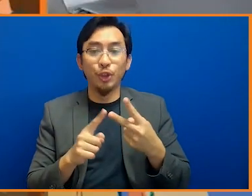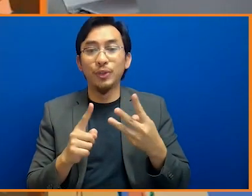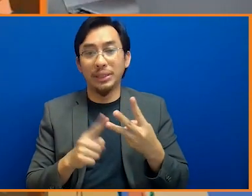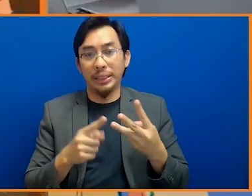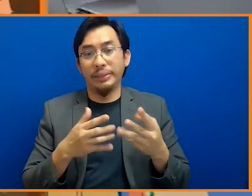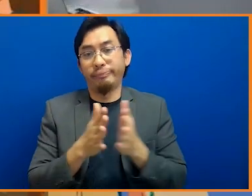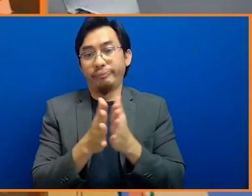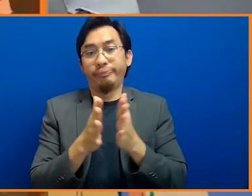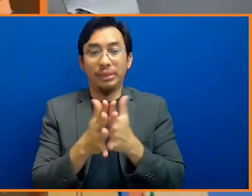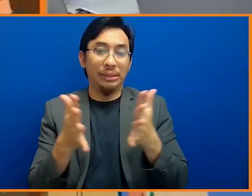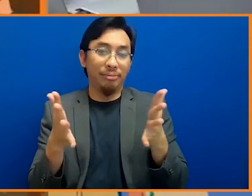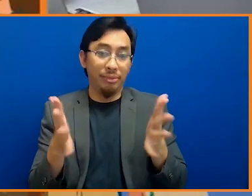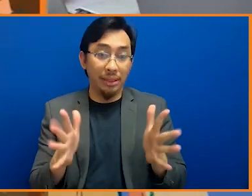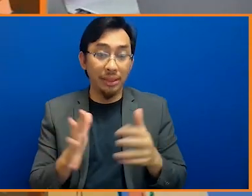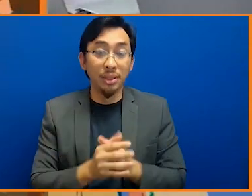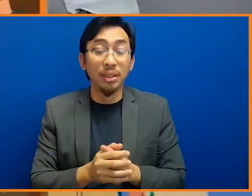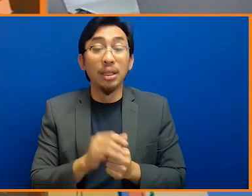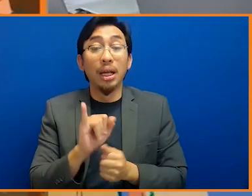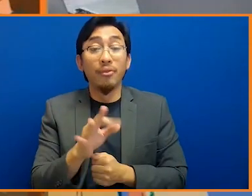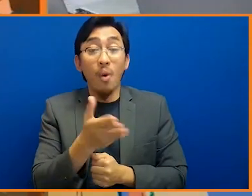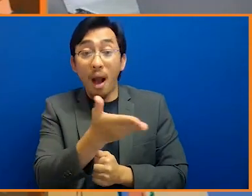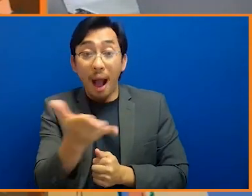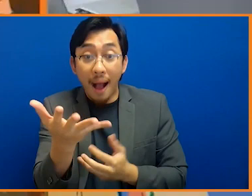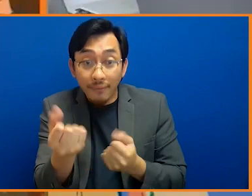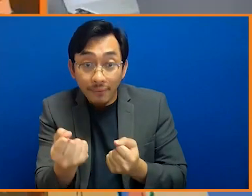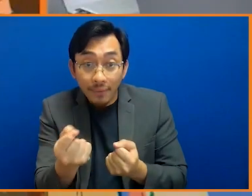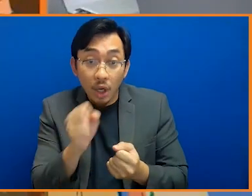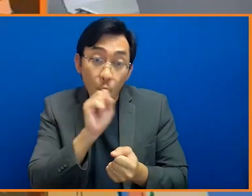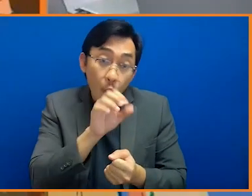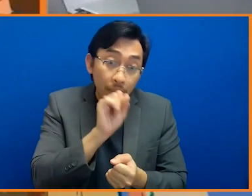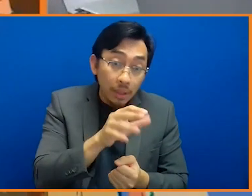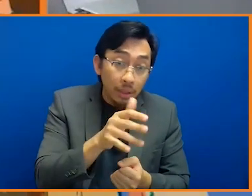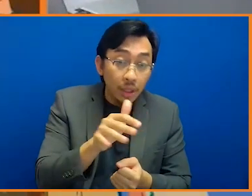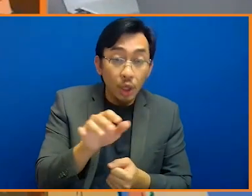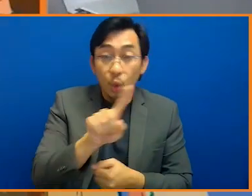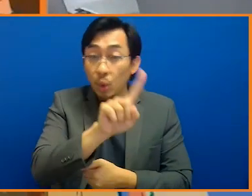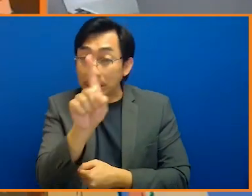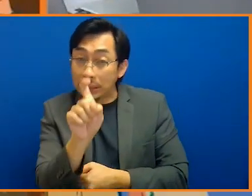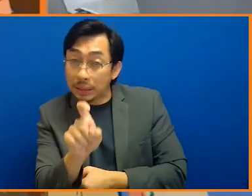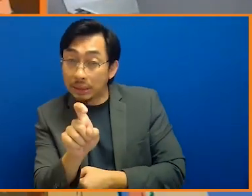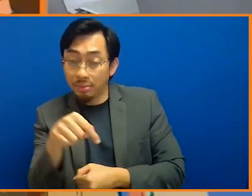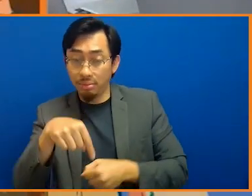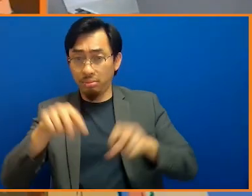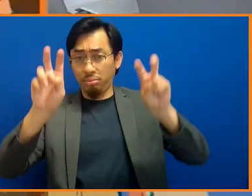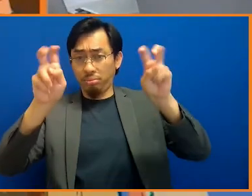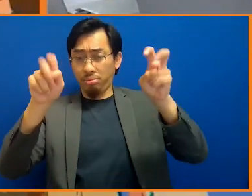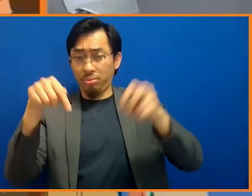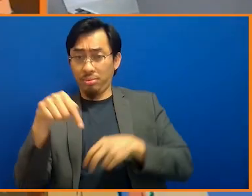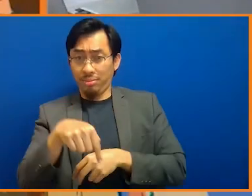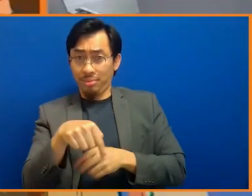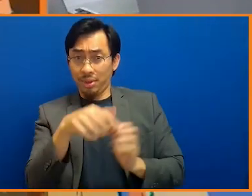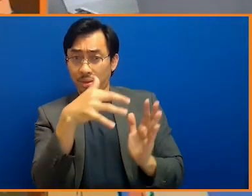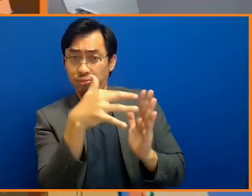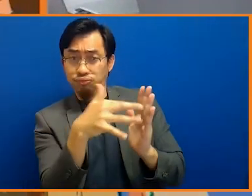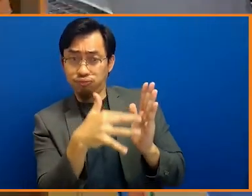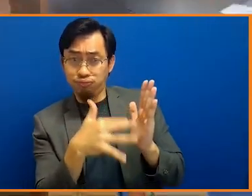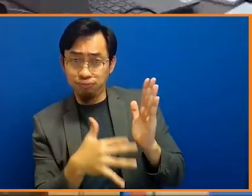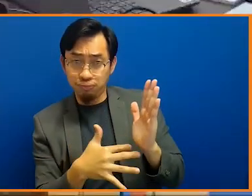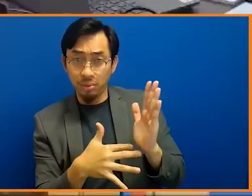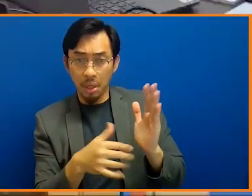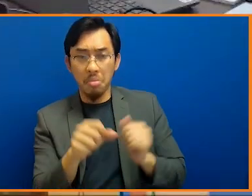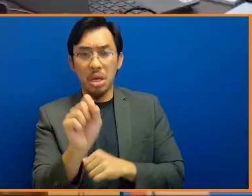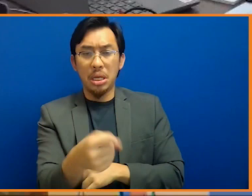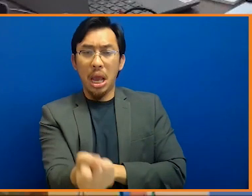and 3 for today. But if you have any comment or questions to this module,